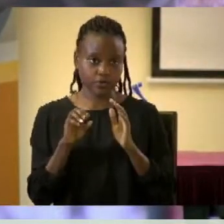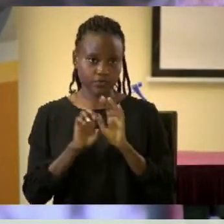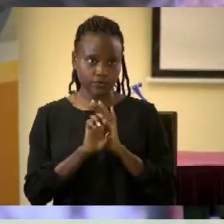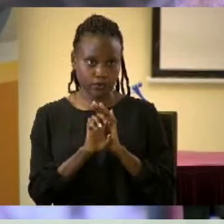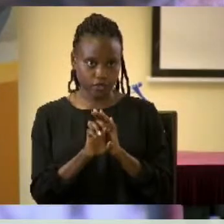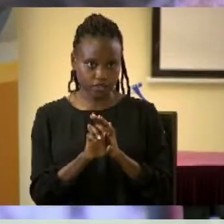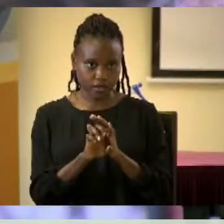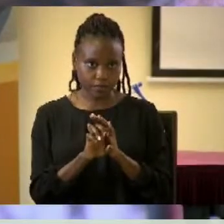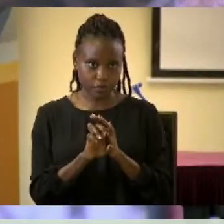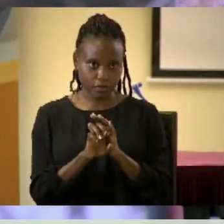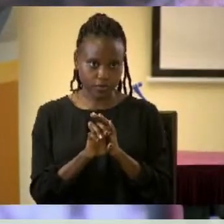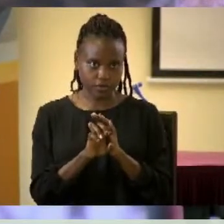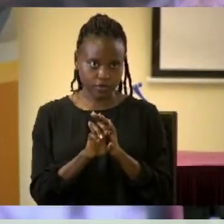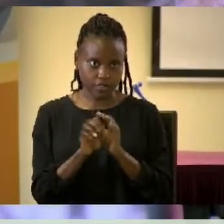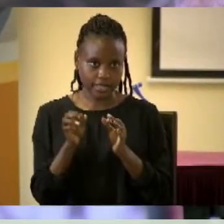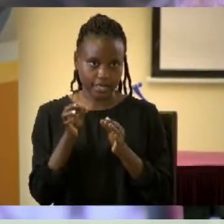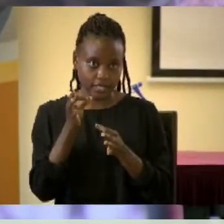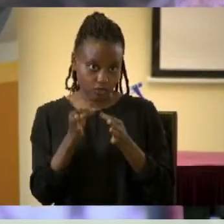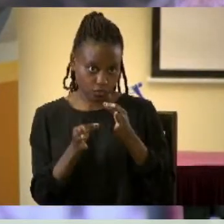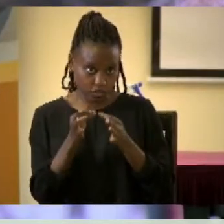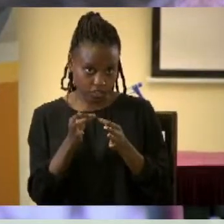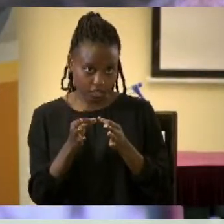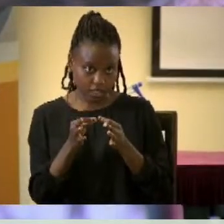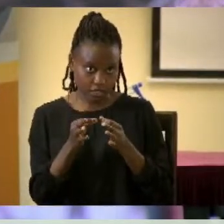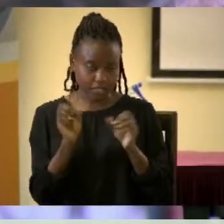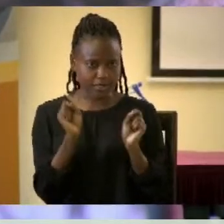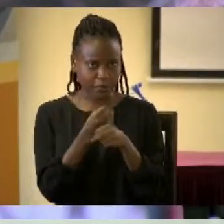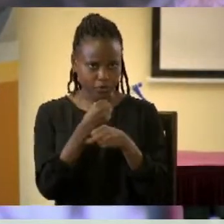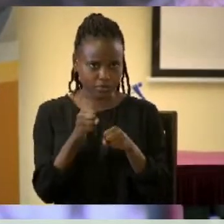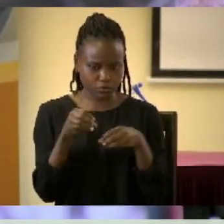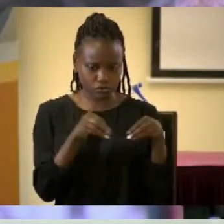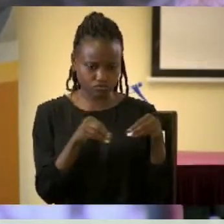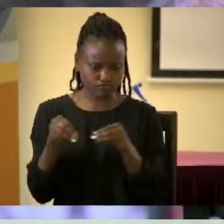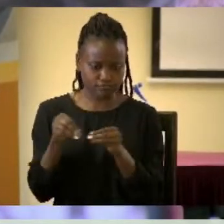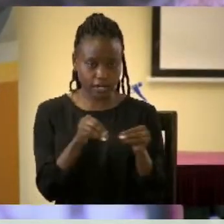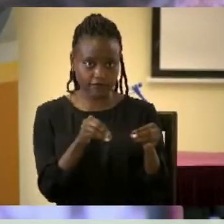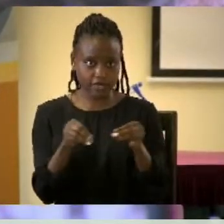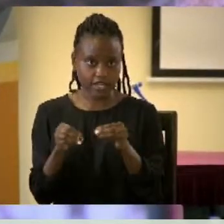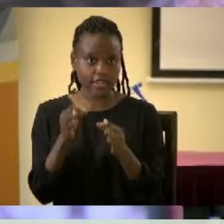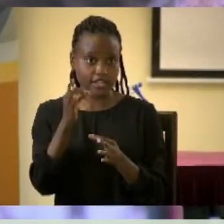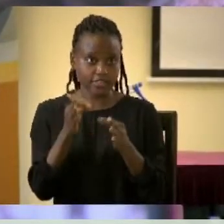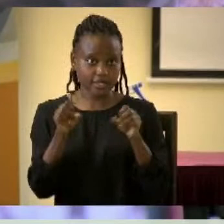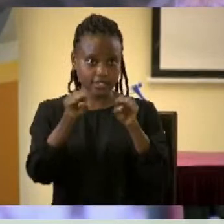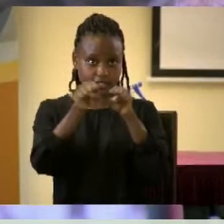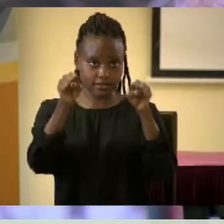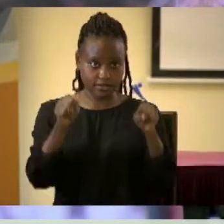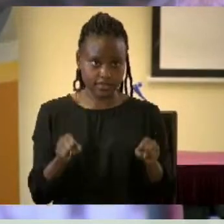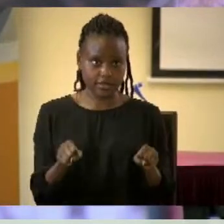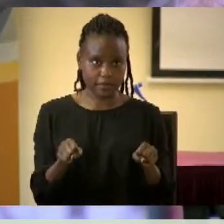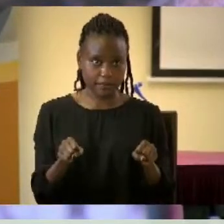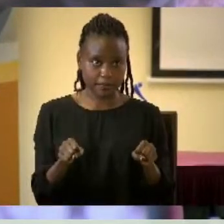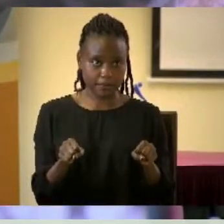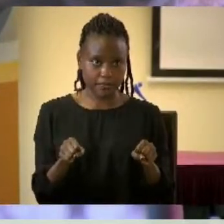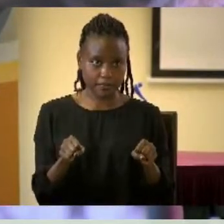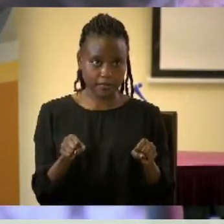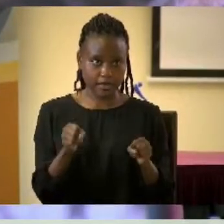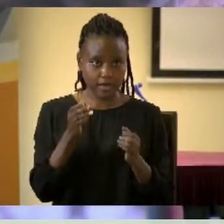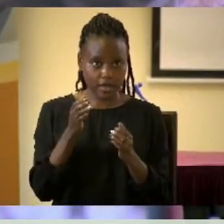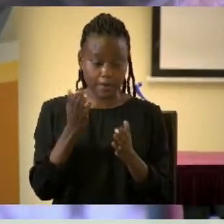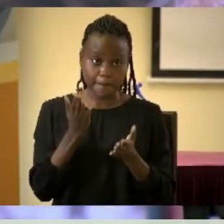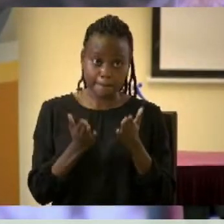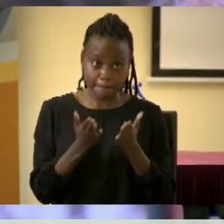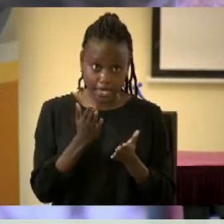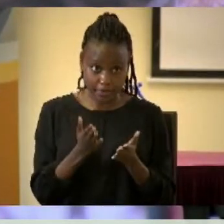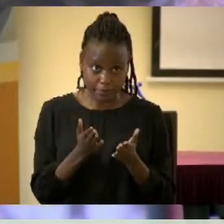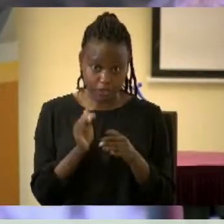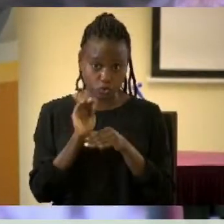often unable to effectively navigate the maze that is the justice system. They may not be able to